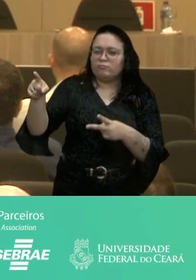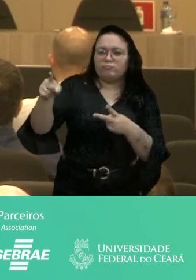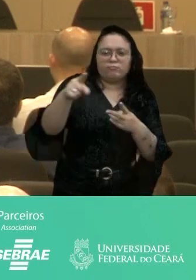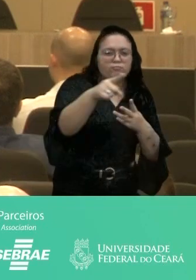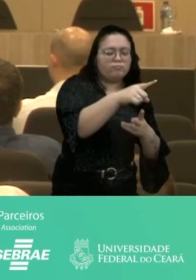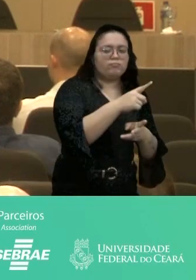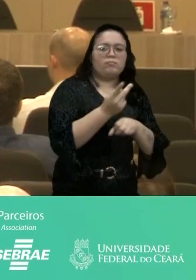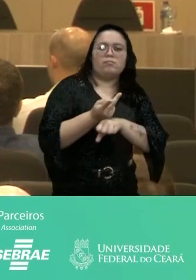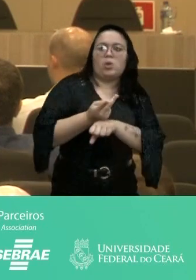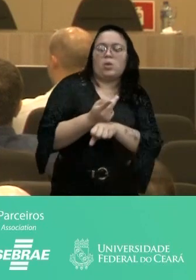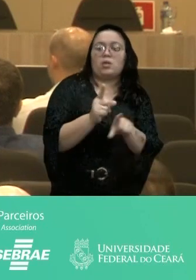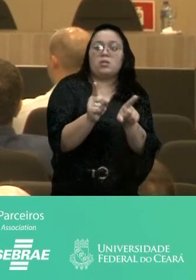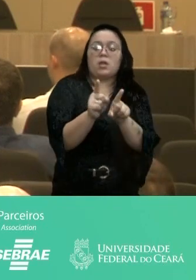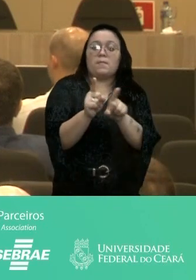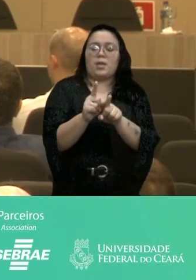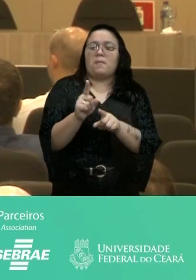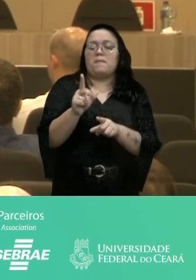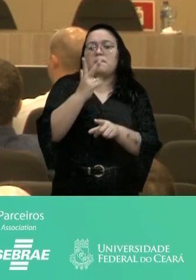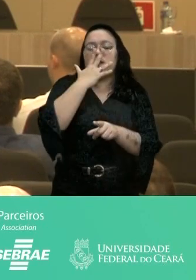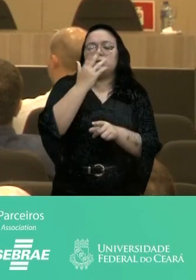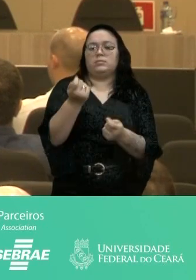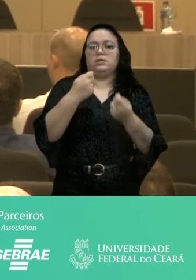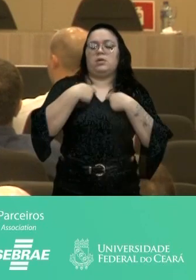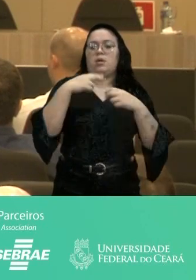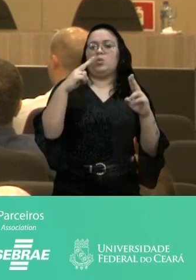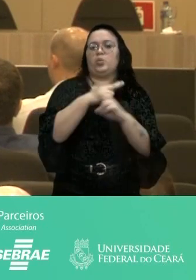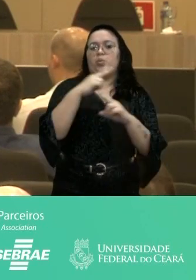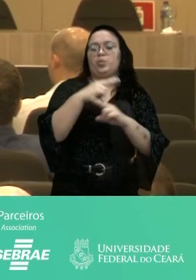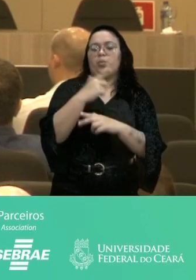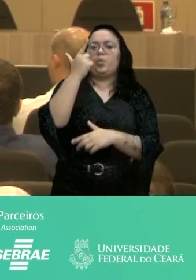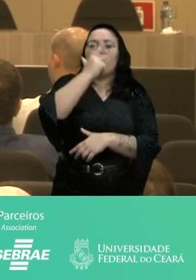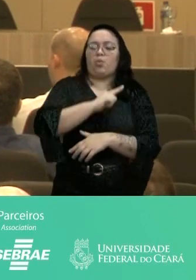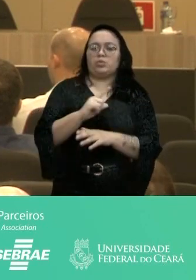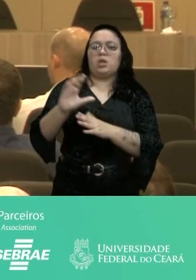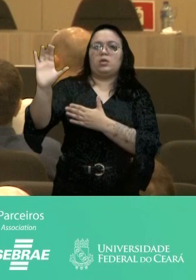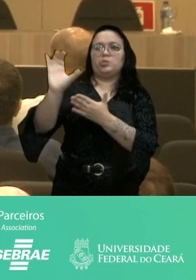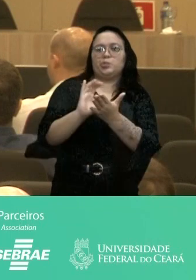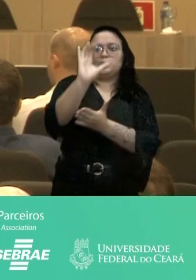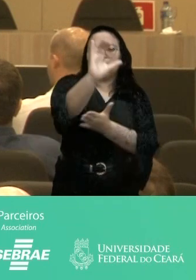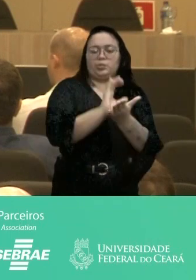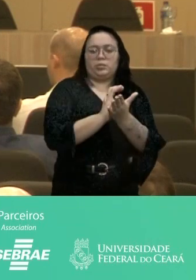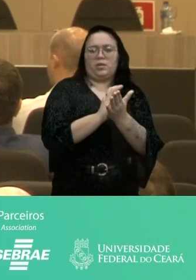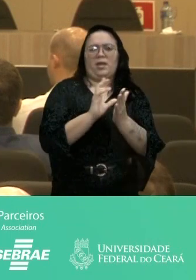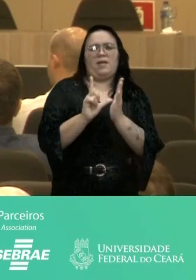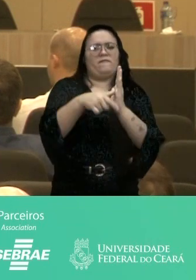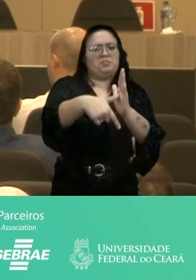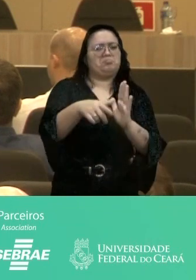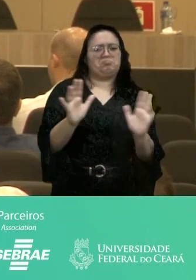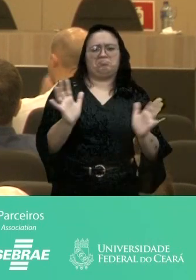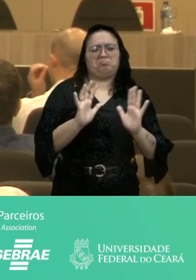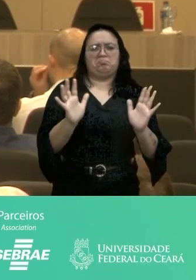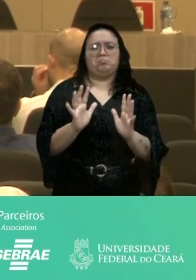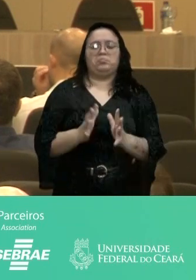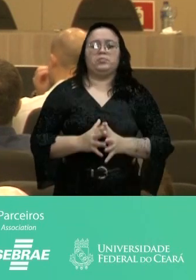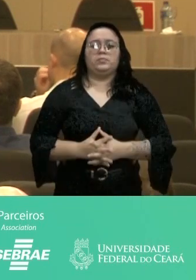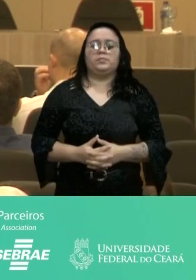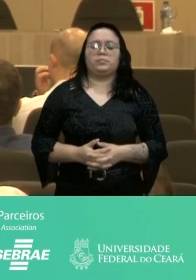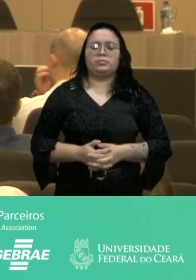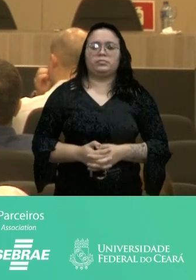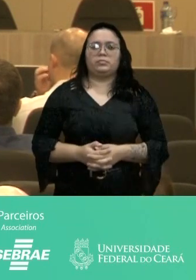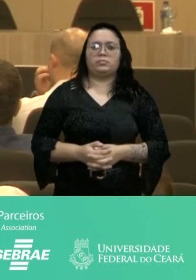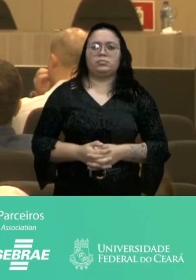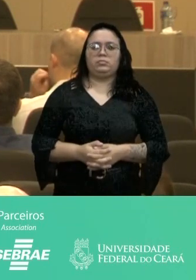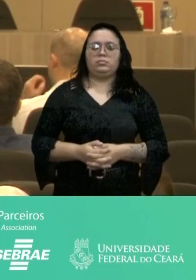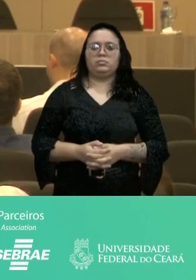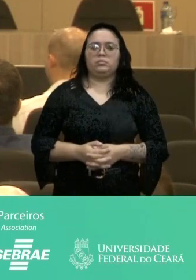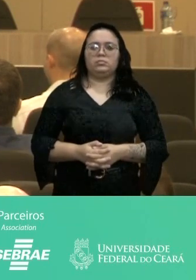green hydrogen. So I think this is going to accelerate more and more. Okay, thank you.